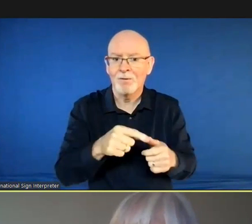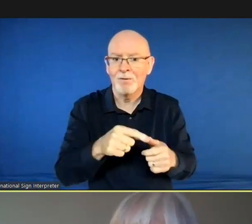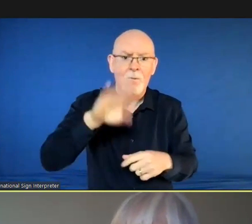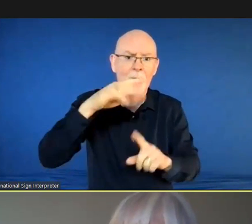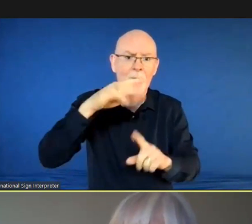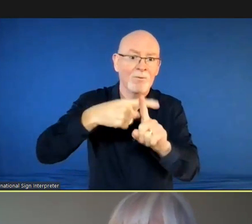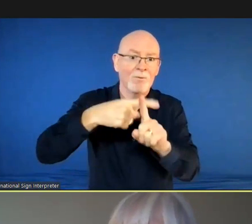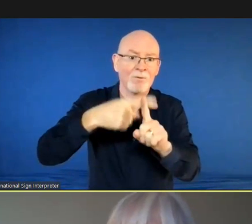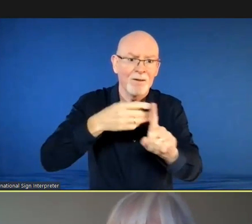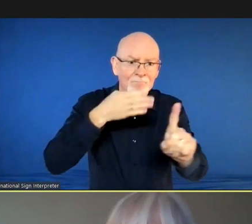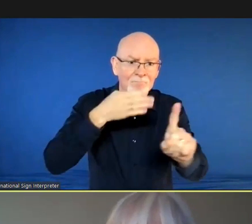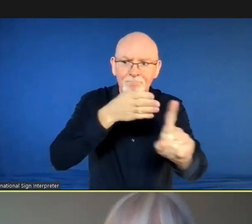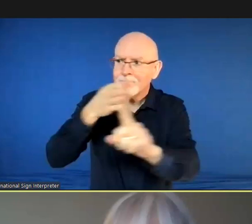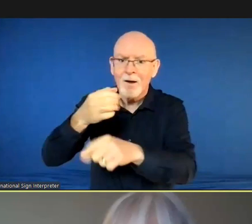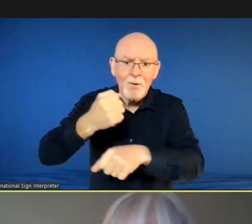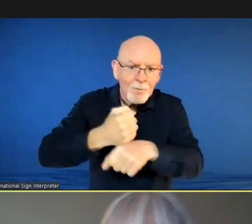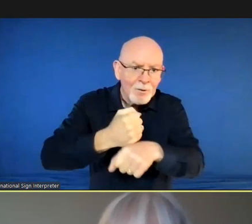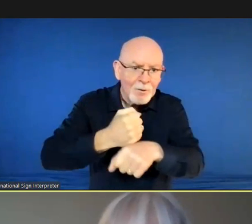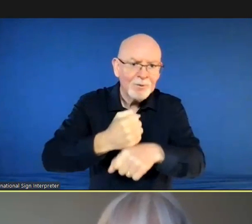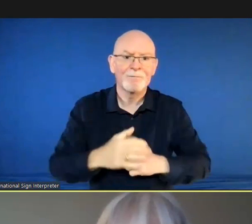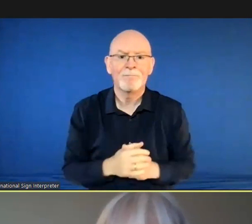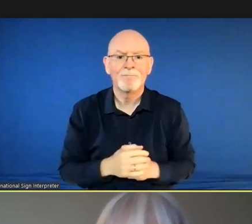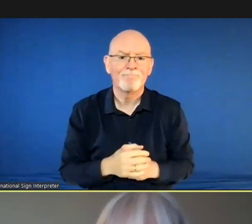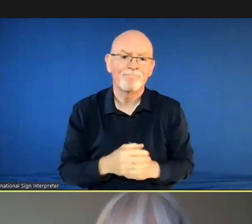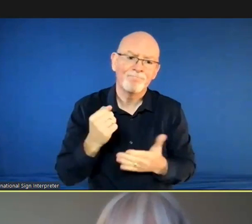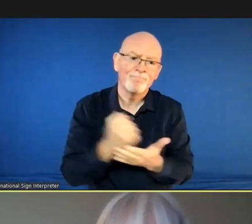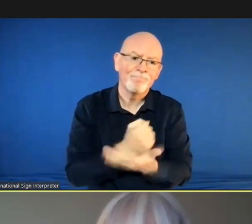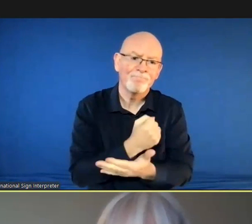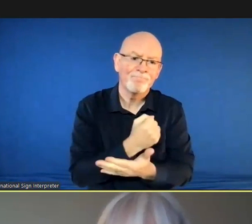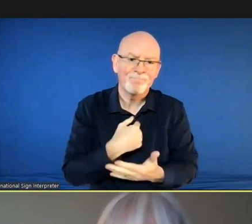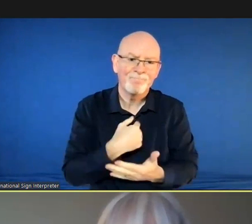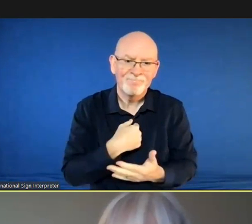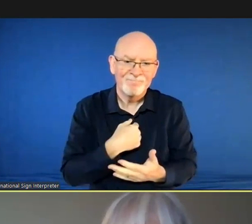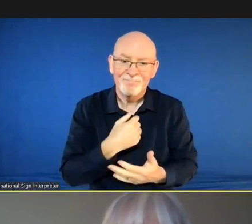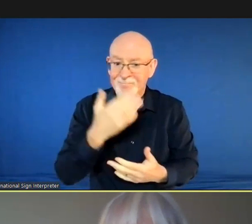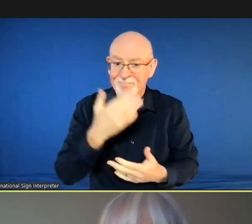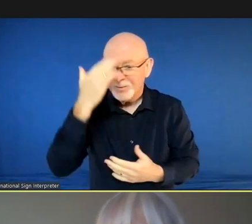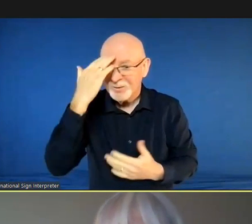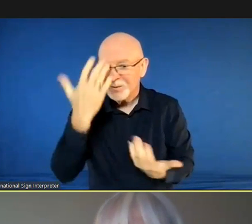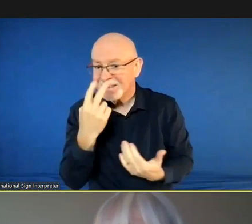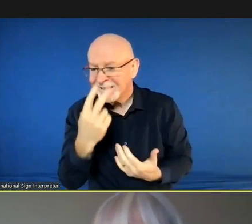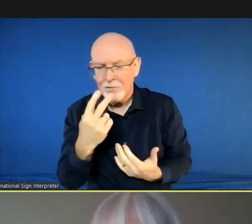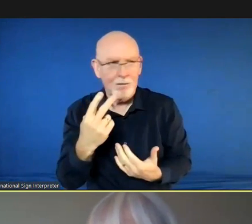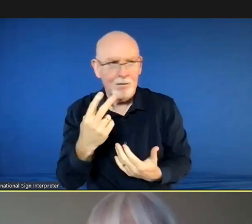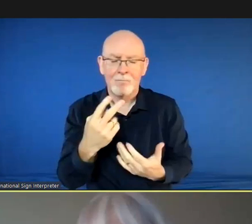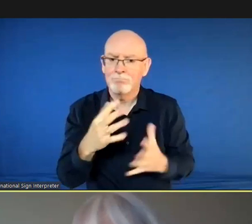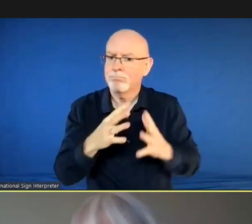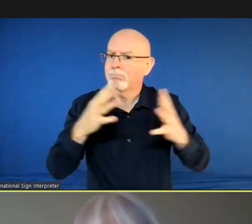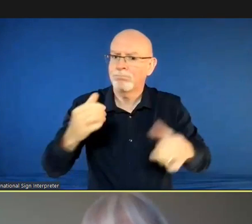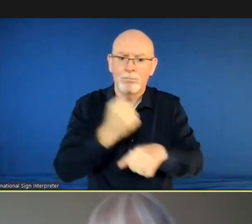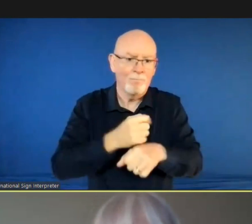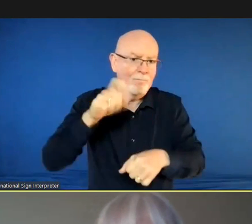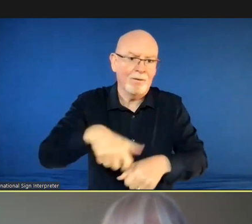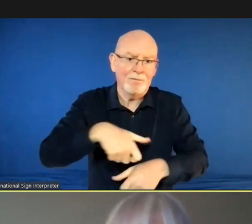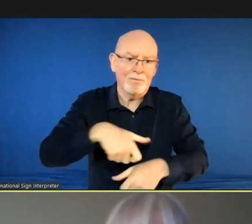commitments translate into real benefits for deaf and disabled children. For obvious reasons, as I said, we weren't